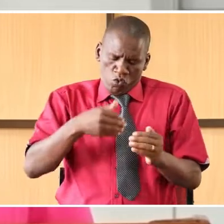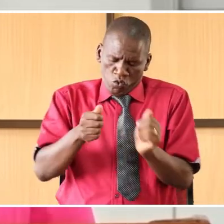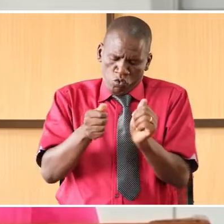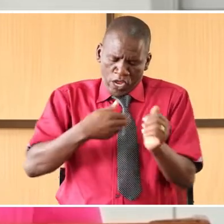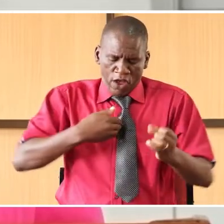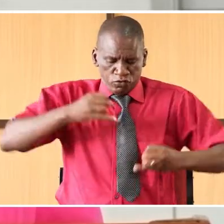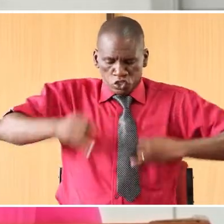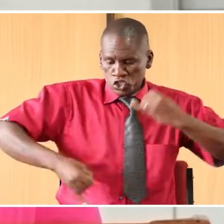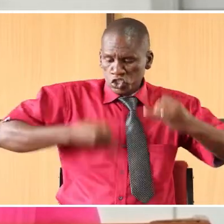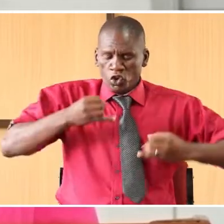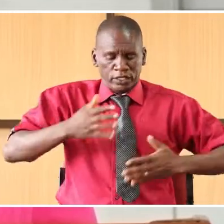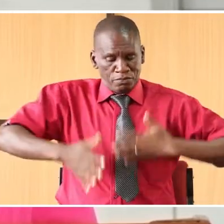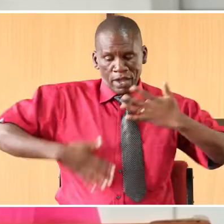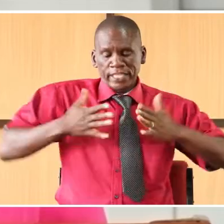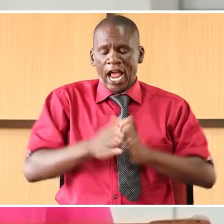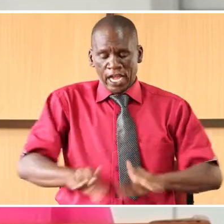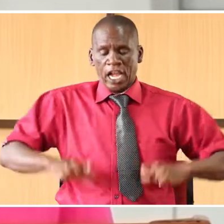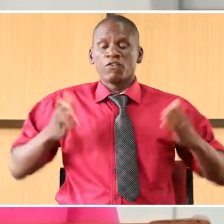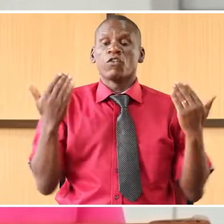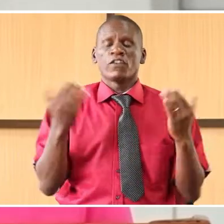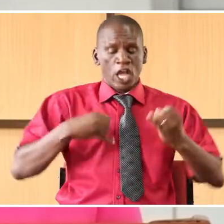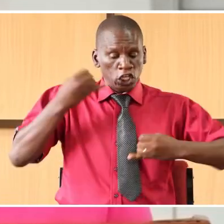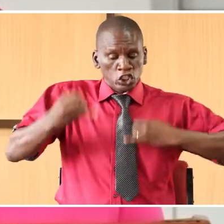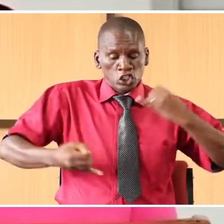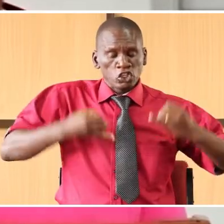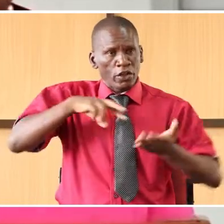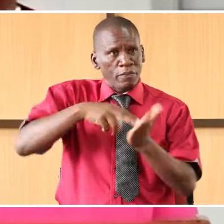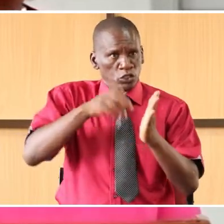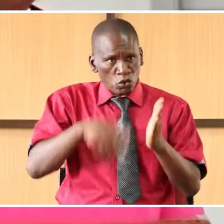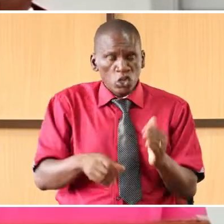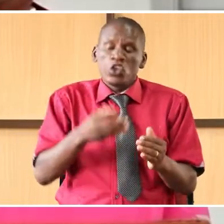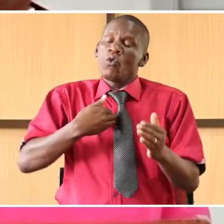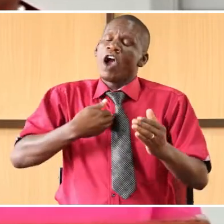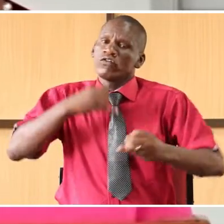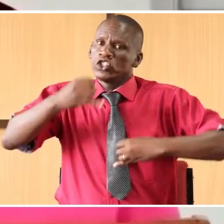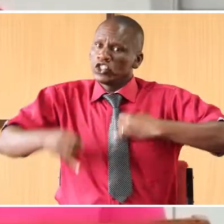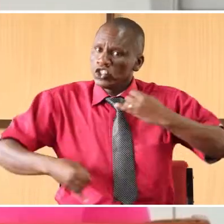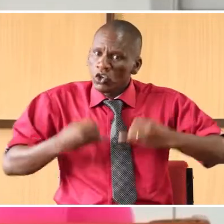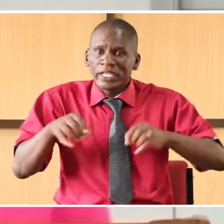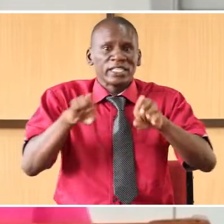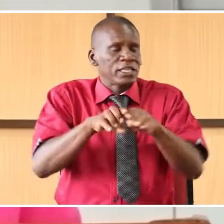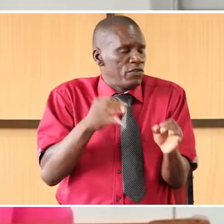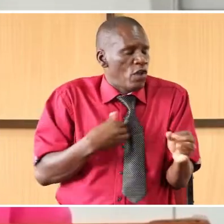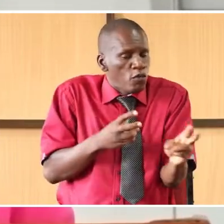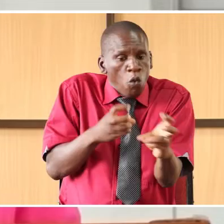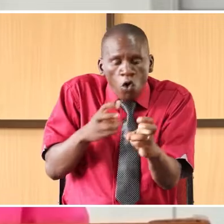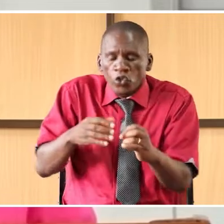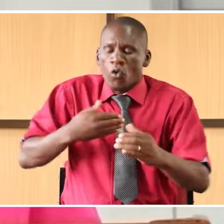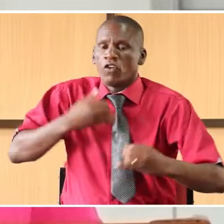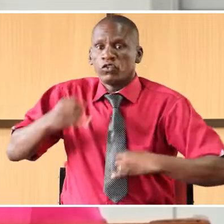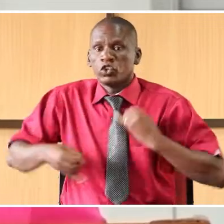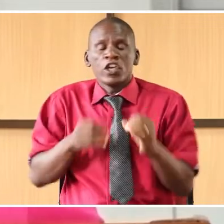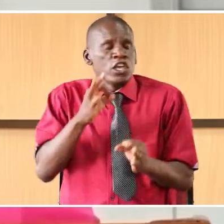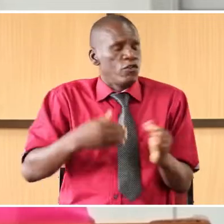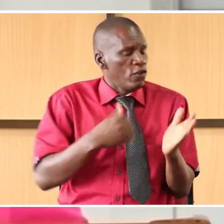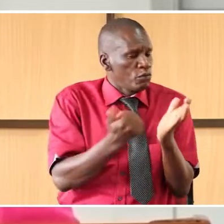is pleasure, and there is life forevermore. Joy means you have joy even if there is war, even if